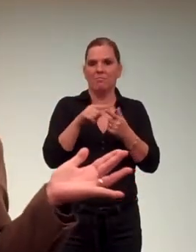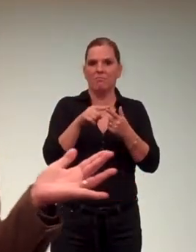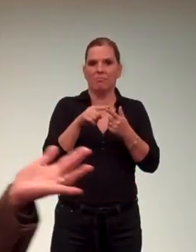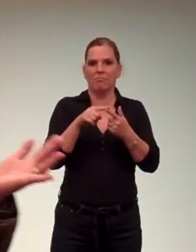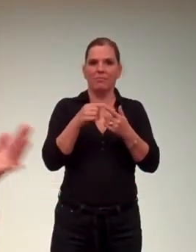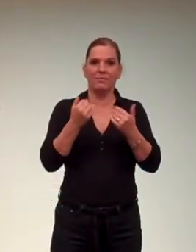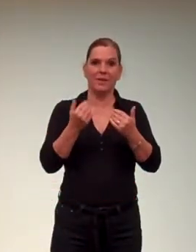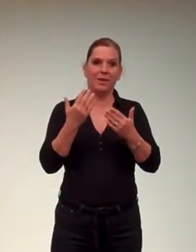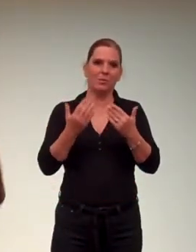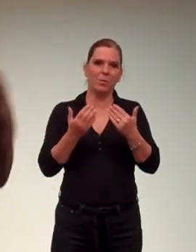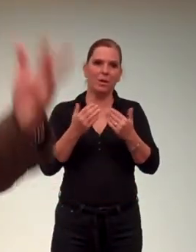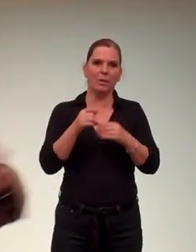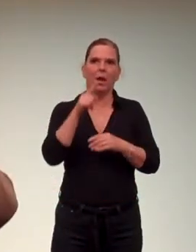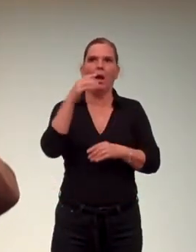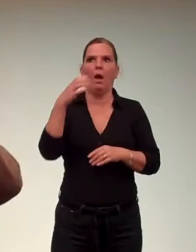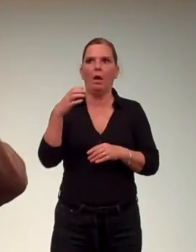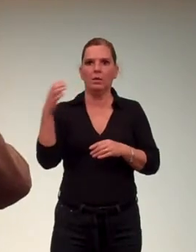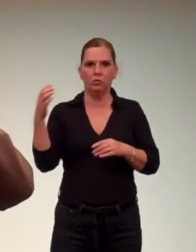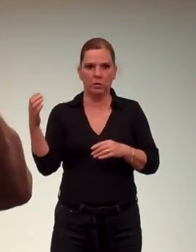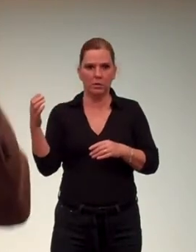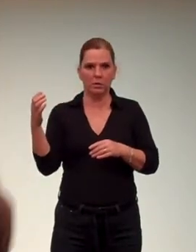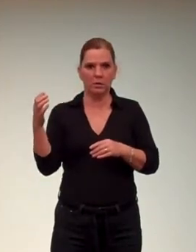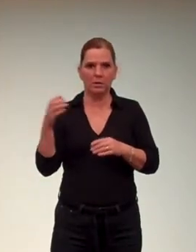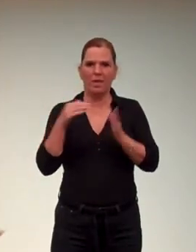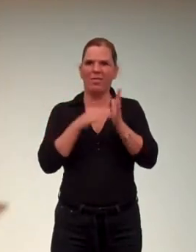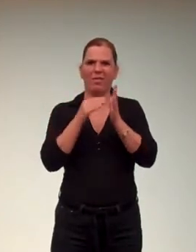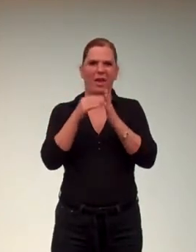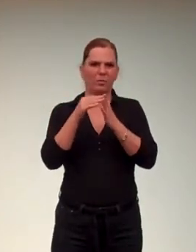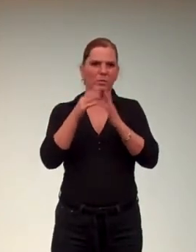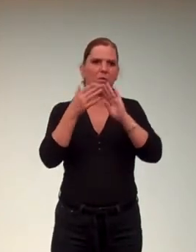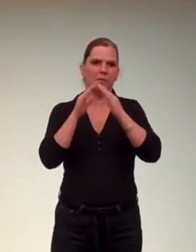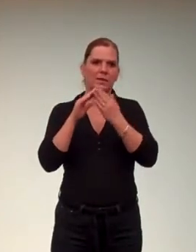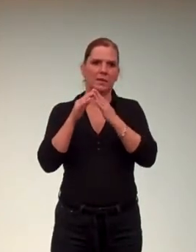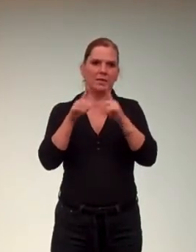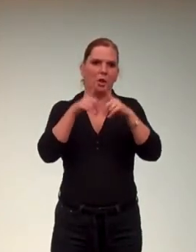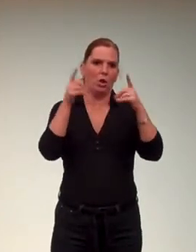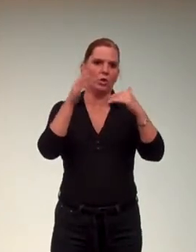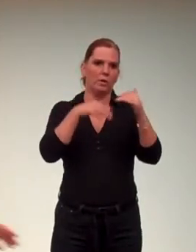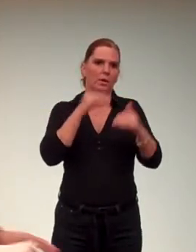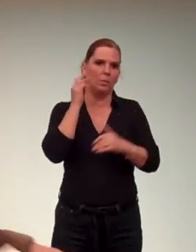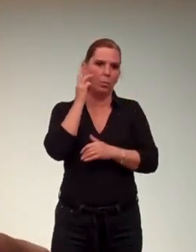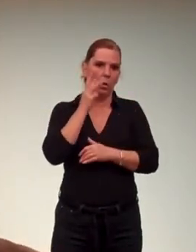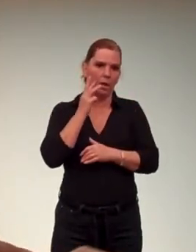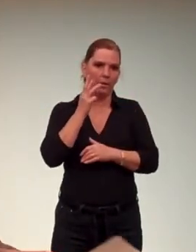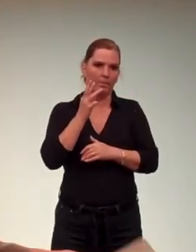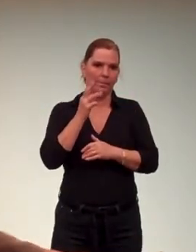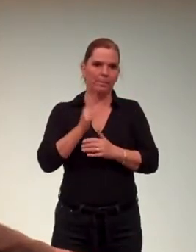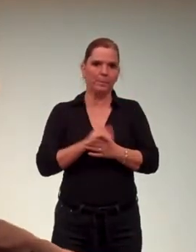are probably hundreds, probably thousands of cities larger than